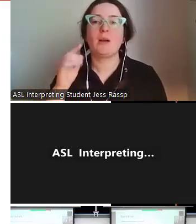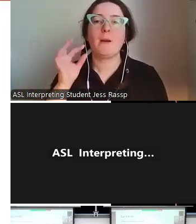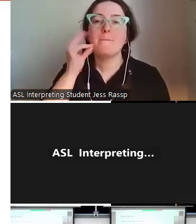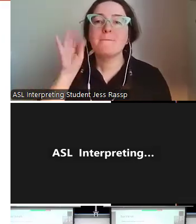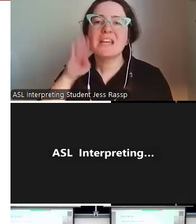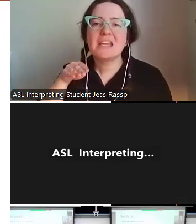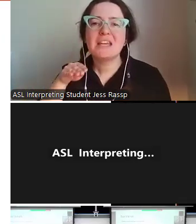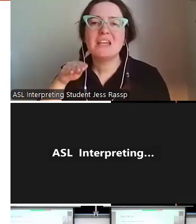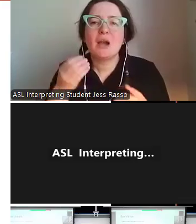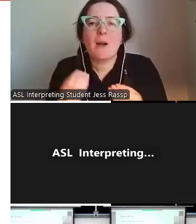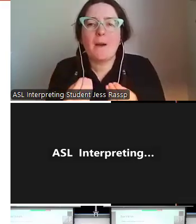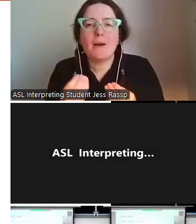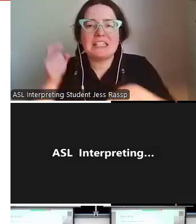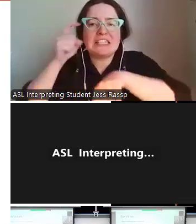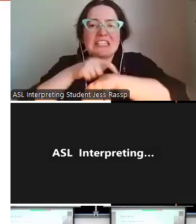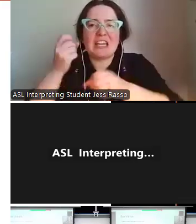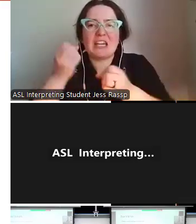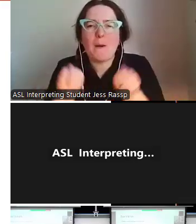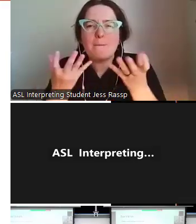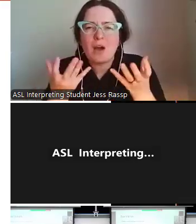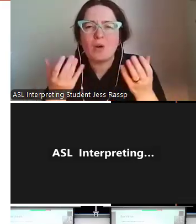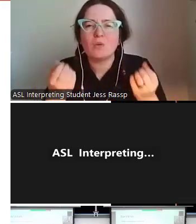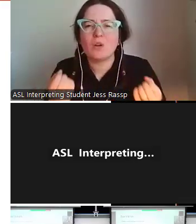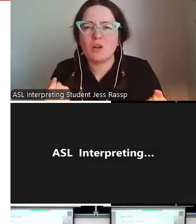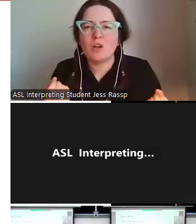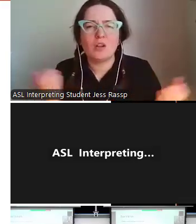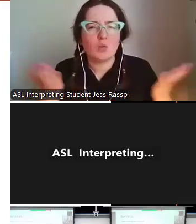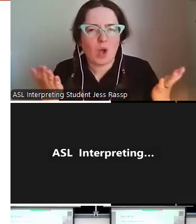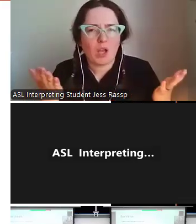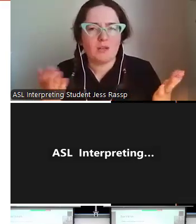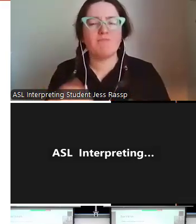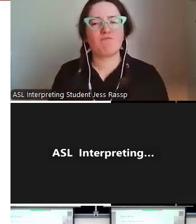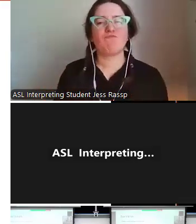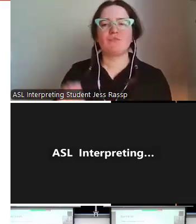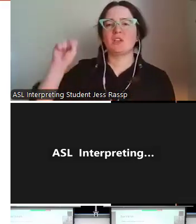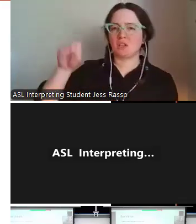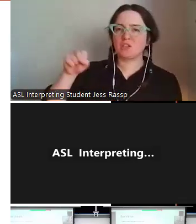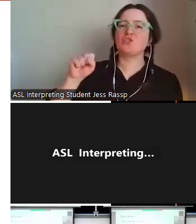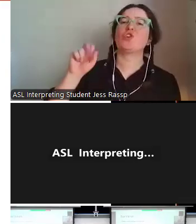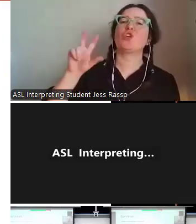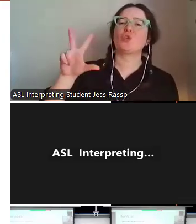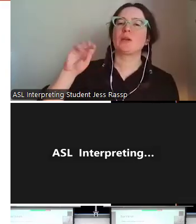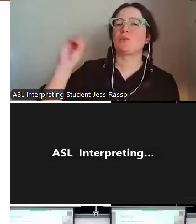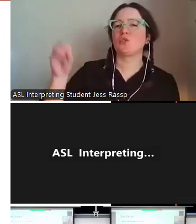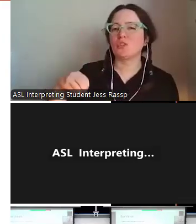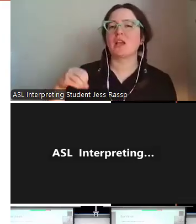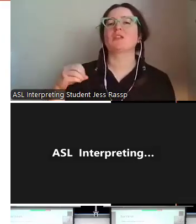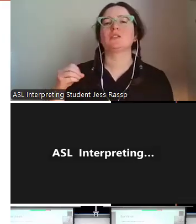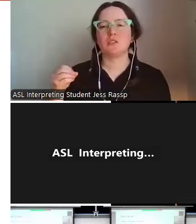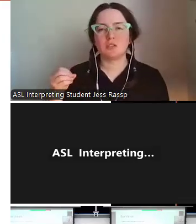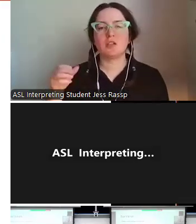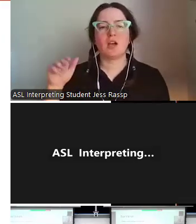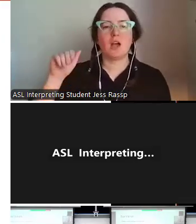it. well, yeah, that's gonna have 3% of apamine, but I don't know. I didn't get into the quantities like per